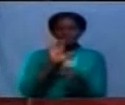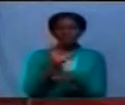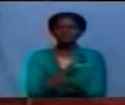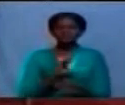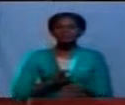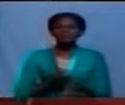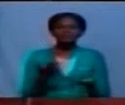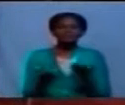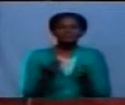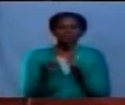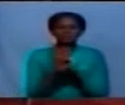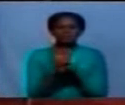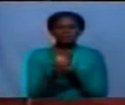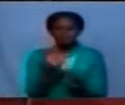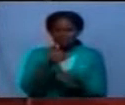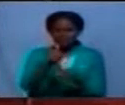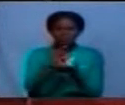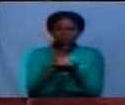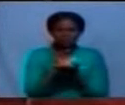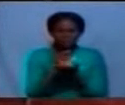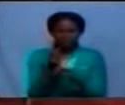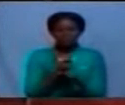rather, do you go and borrow from the bank?